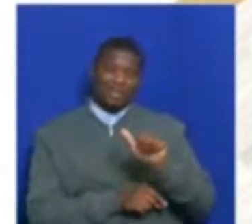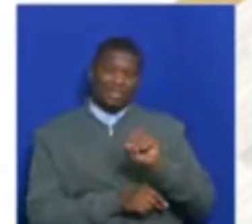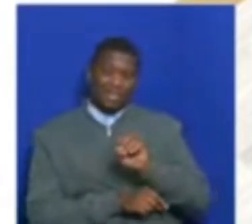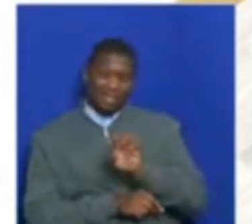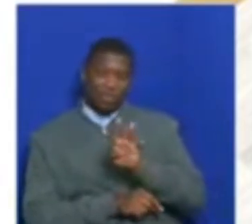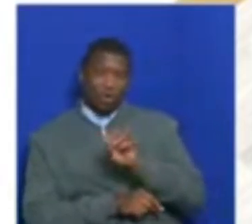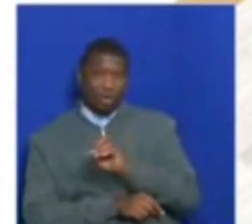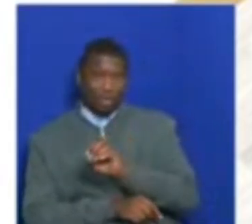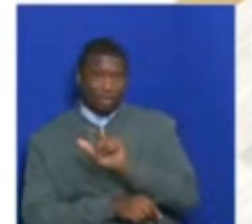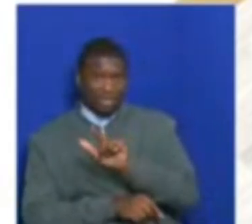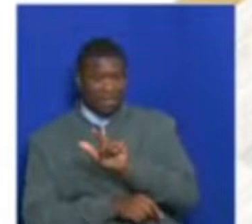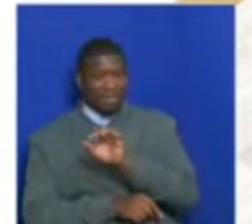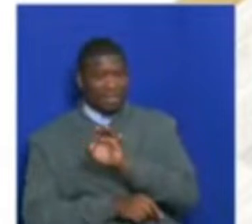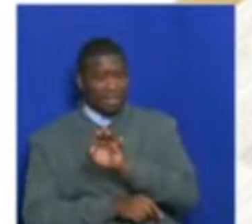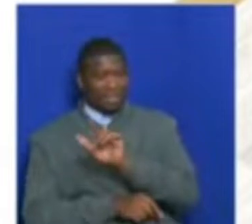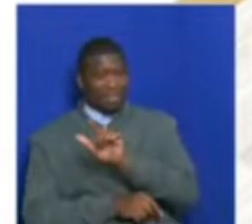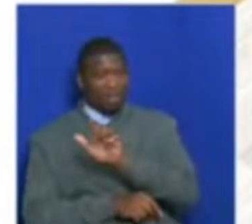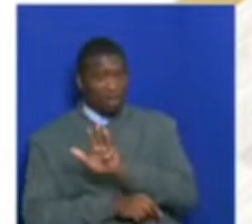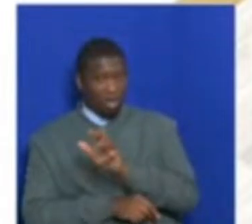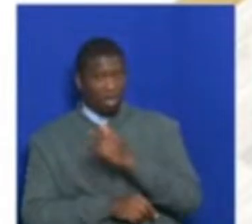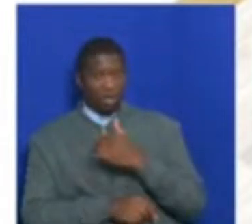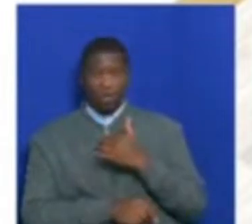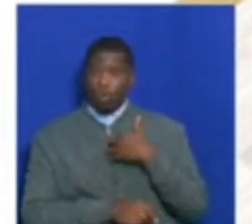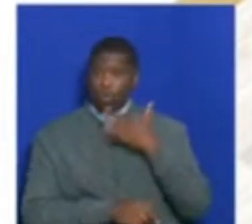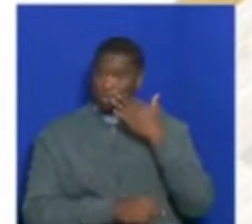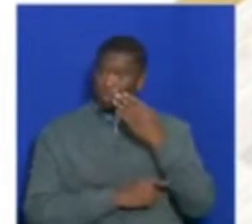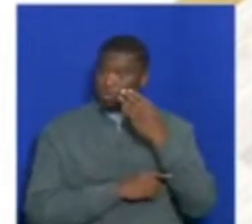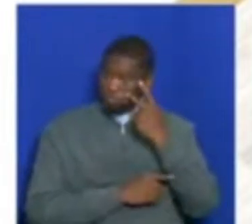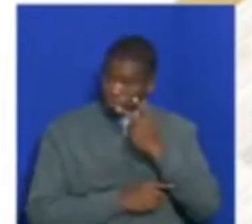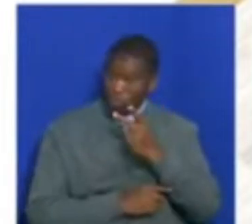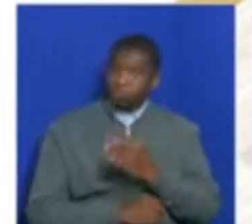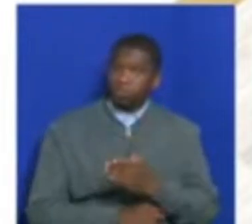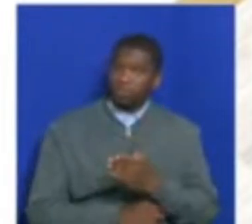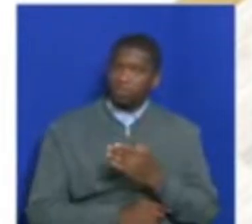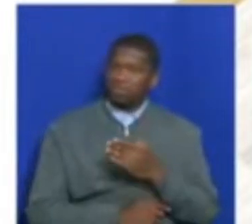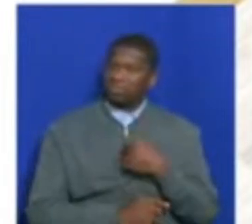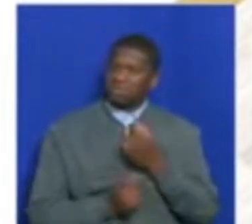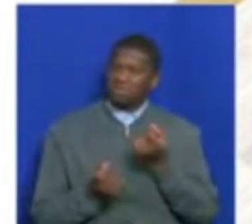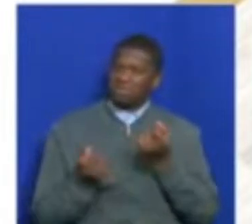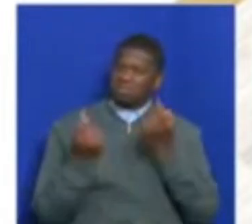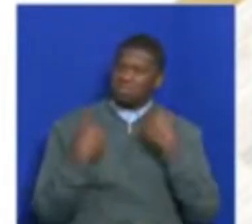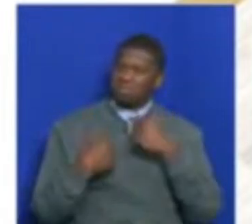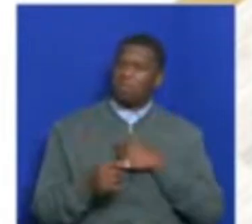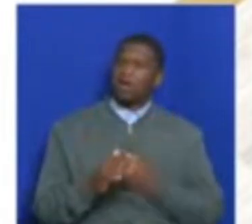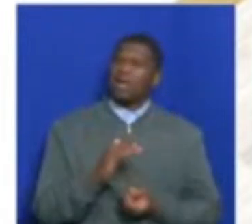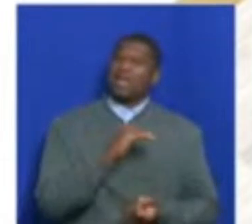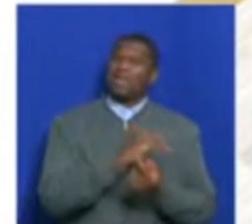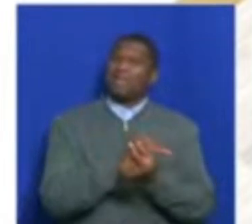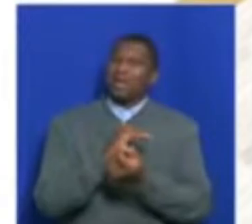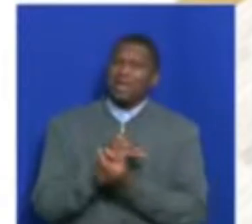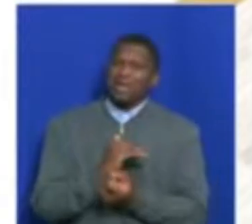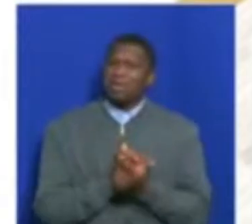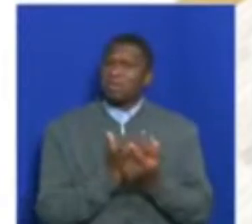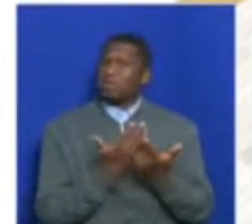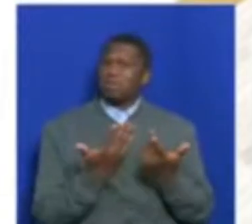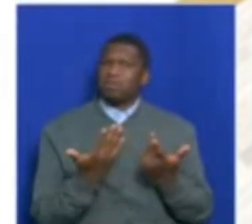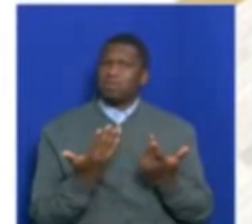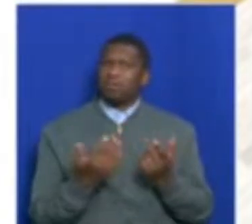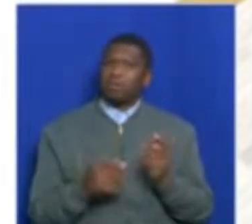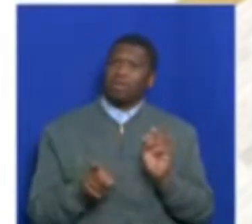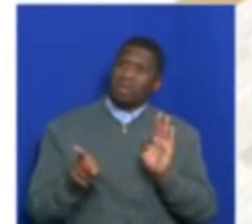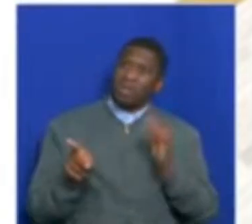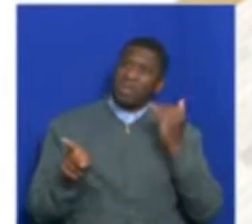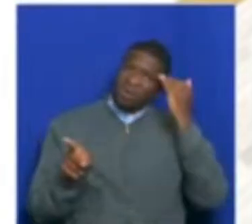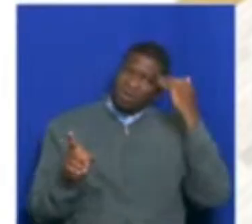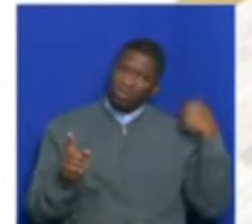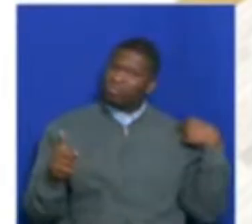7379 in my presence. I do not understand why I was attacked in the manner. Bevan is known to me for about 15 years now.